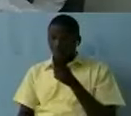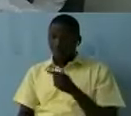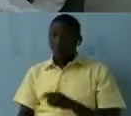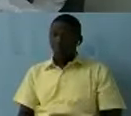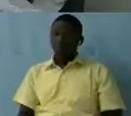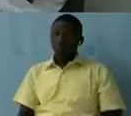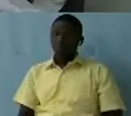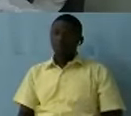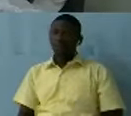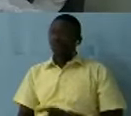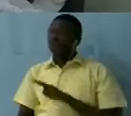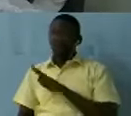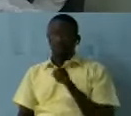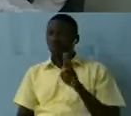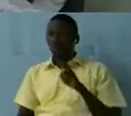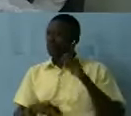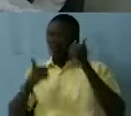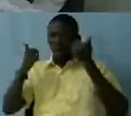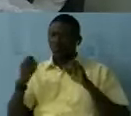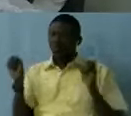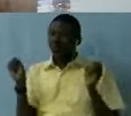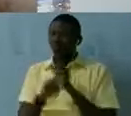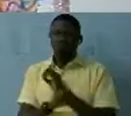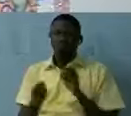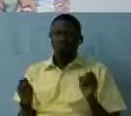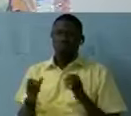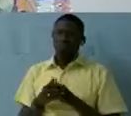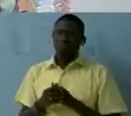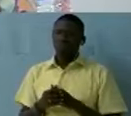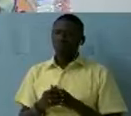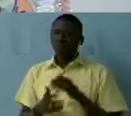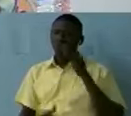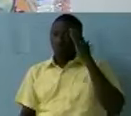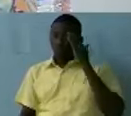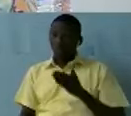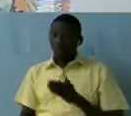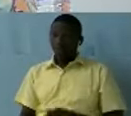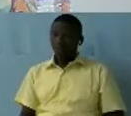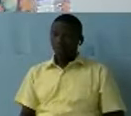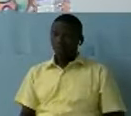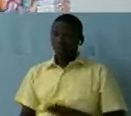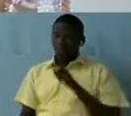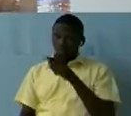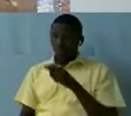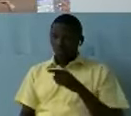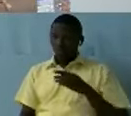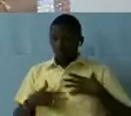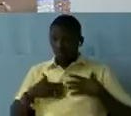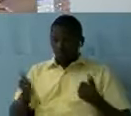No, woman short. There is none. Thank you. Were you cured by the treatment?